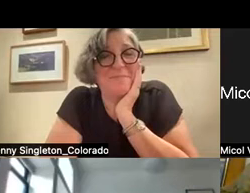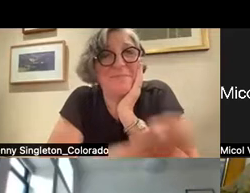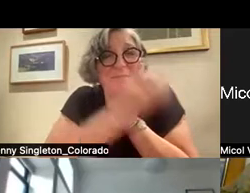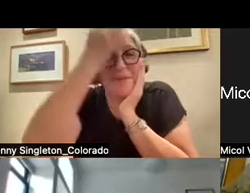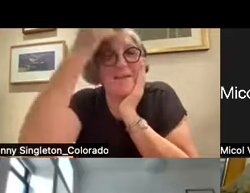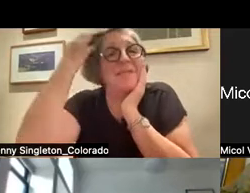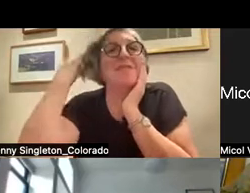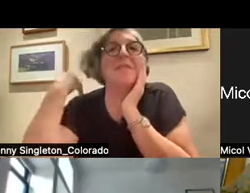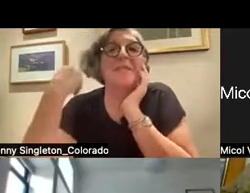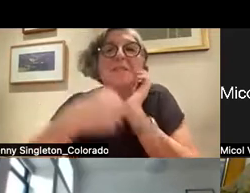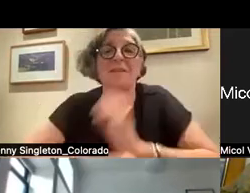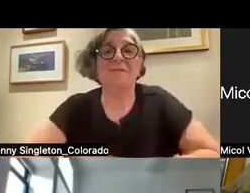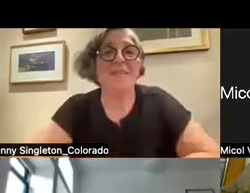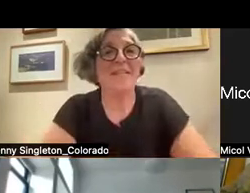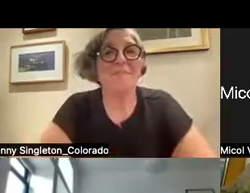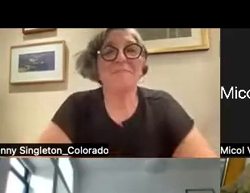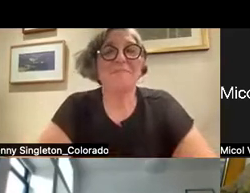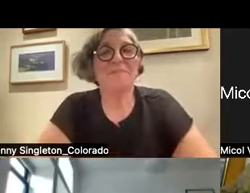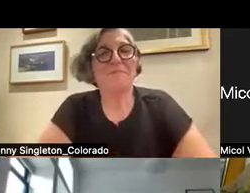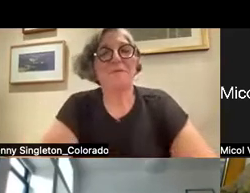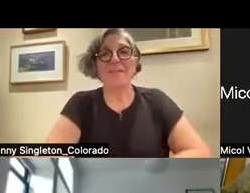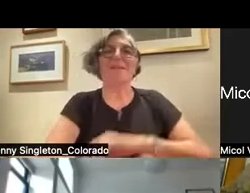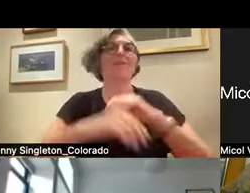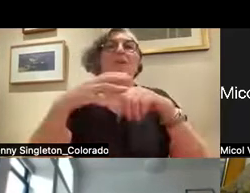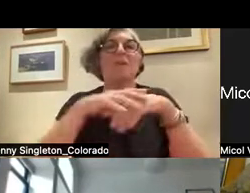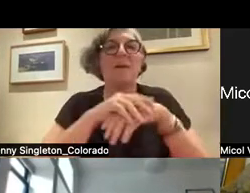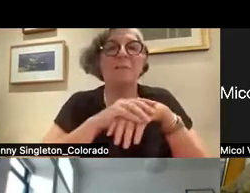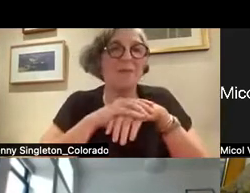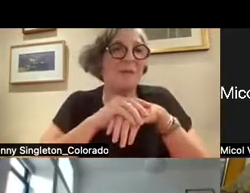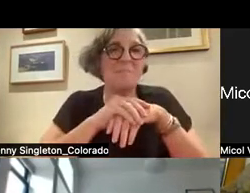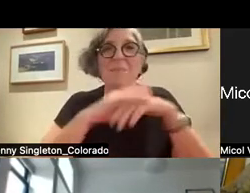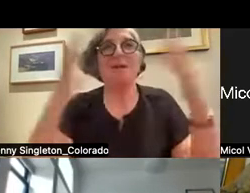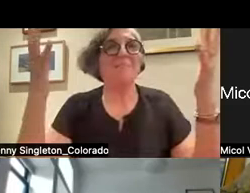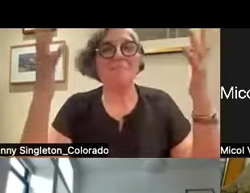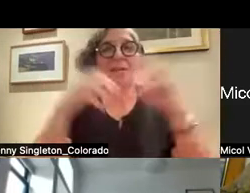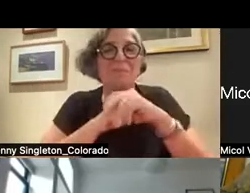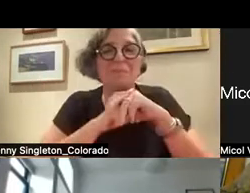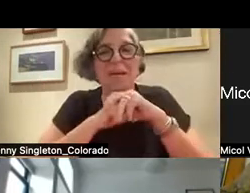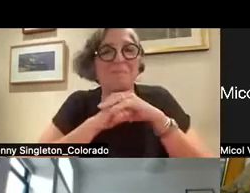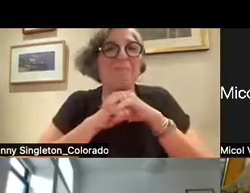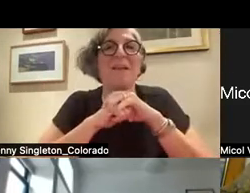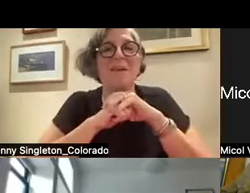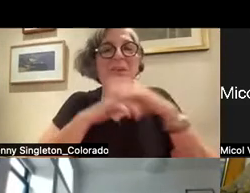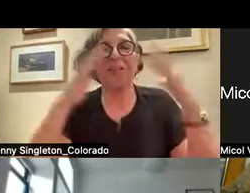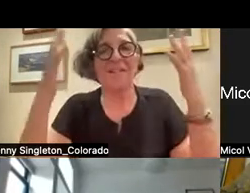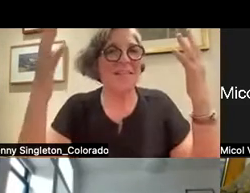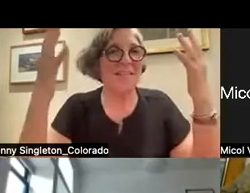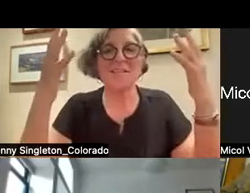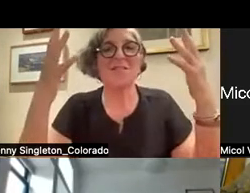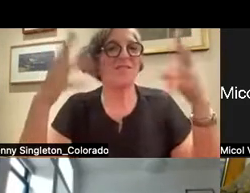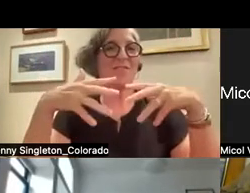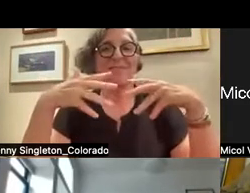So yes, there's, definitely some folks that have talked about, that maybe, our